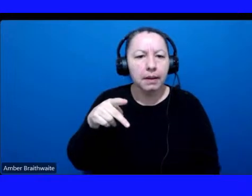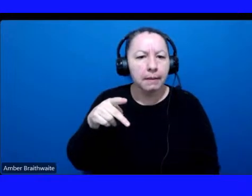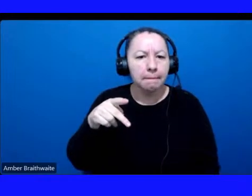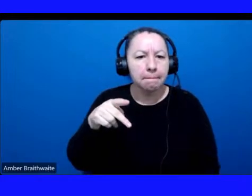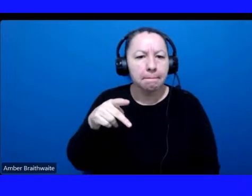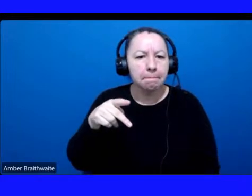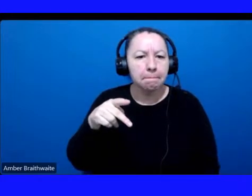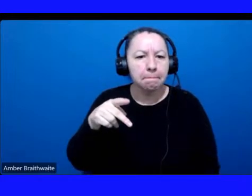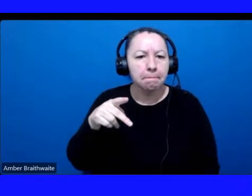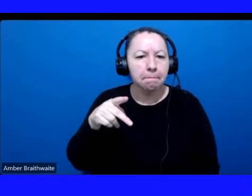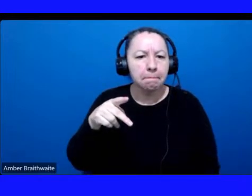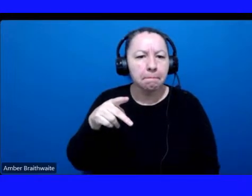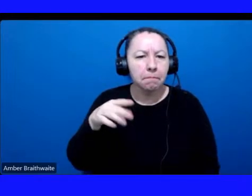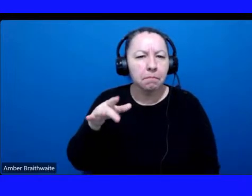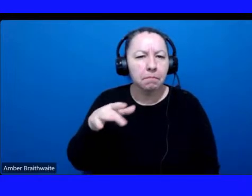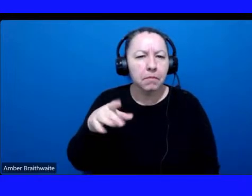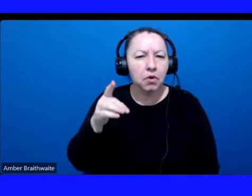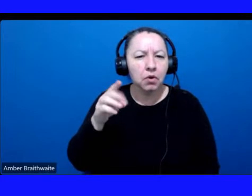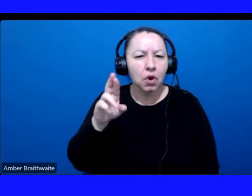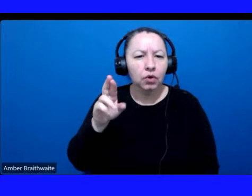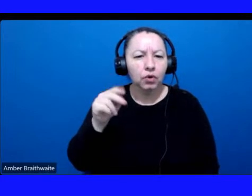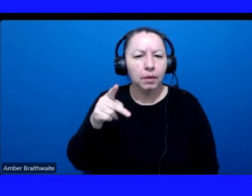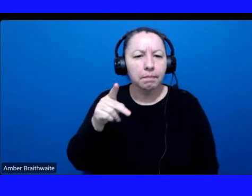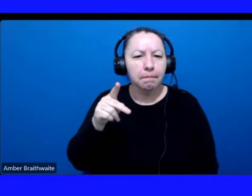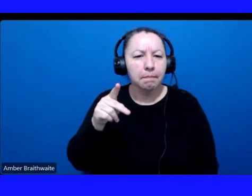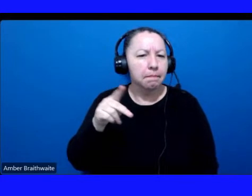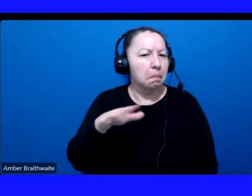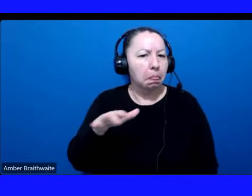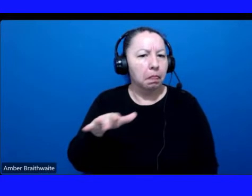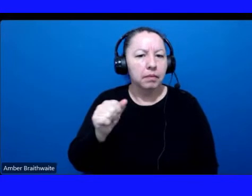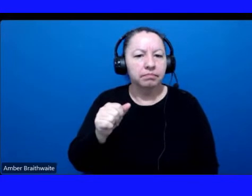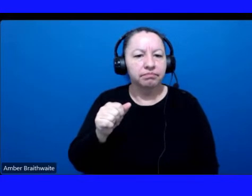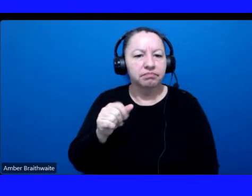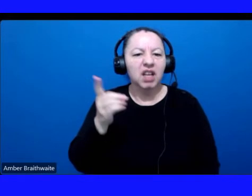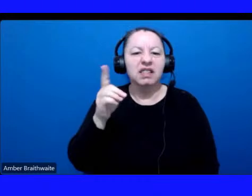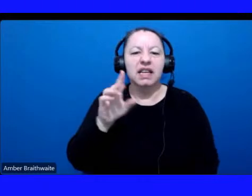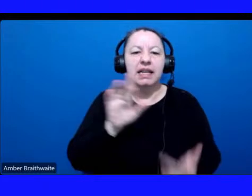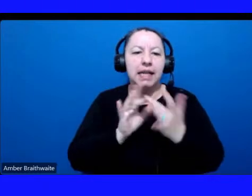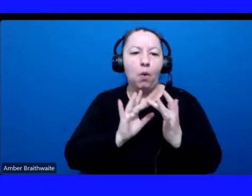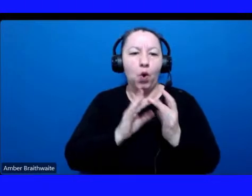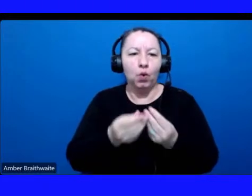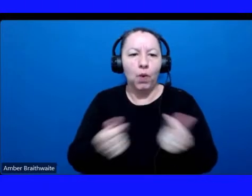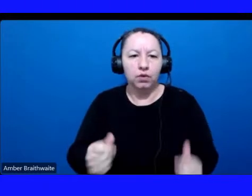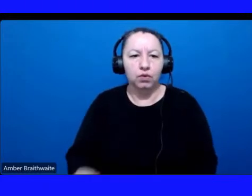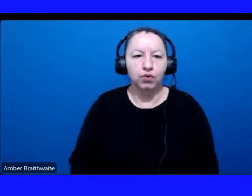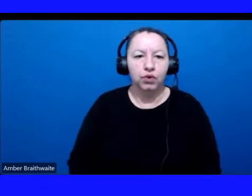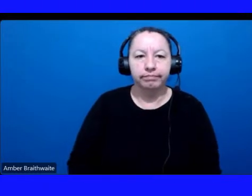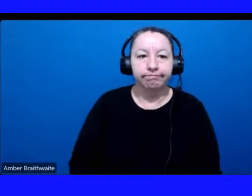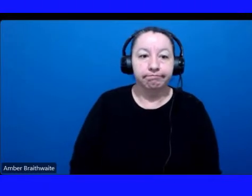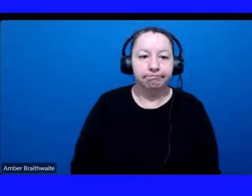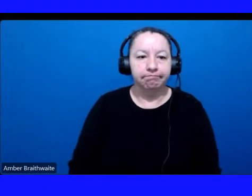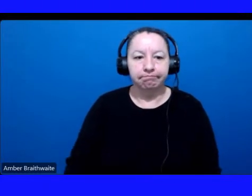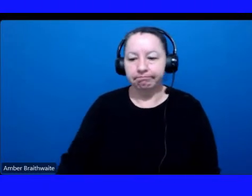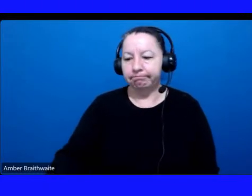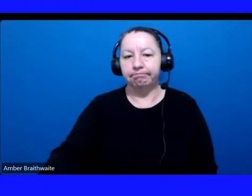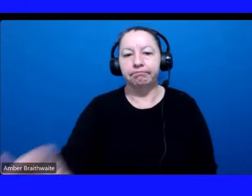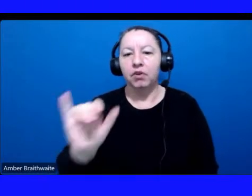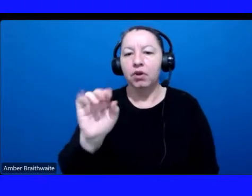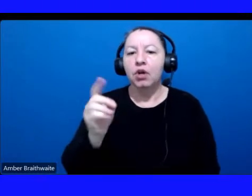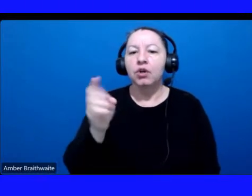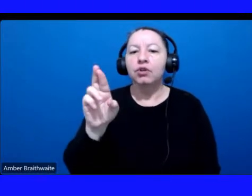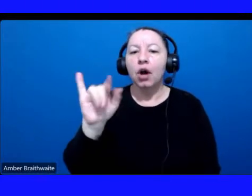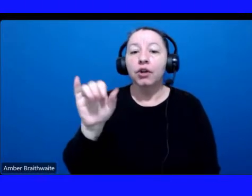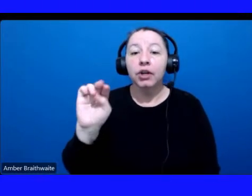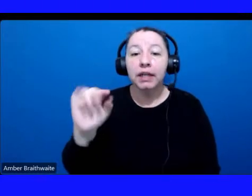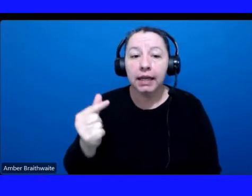permission to enter into a contract with EAC Network for Community Reentry Assistance Network services. The Cran, which are better known